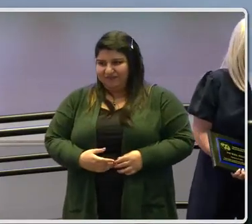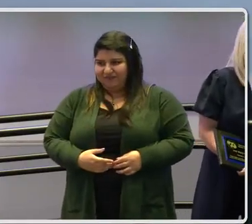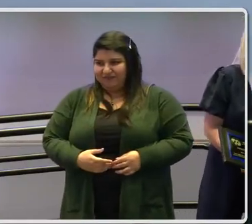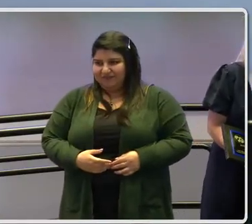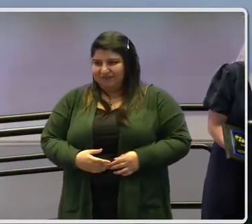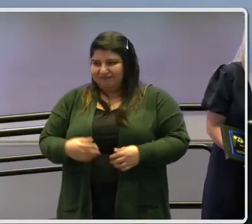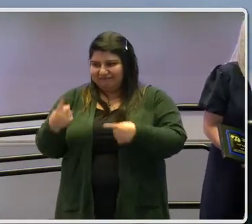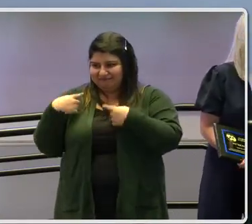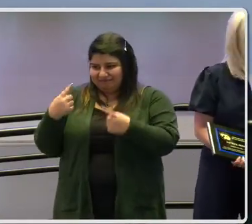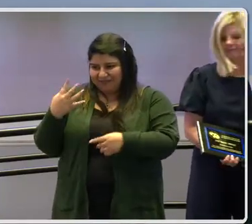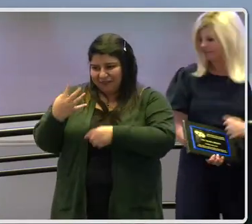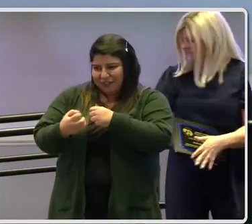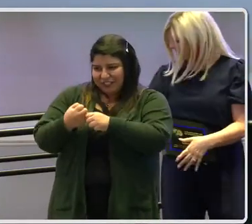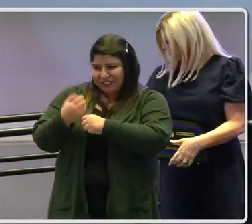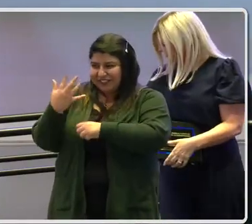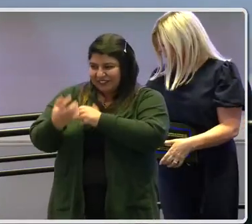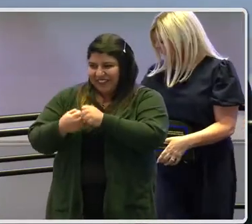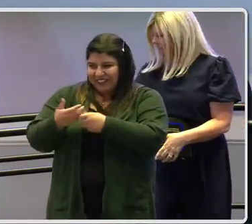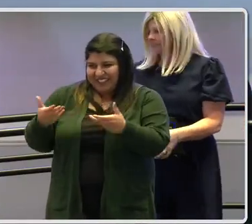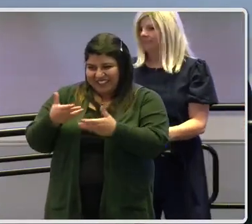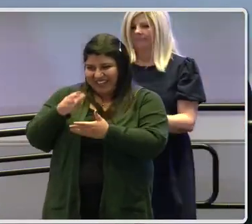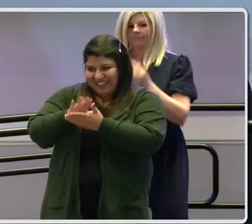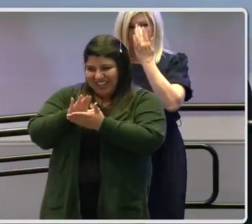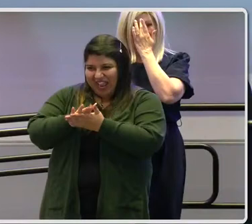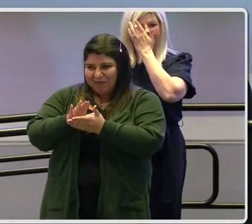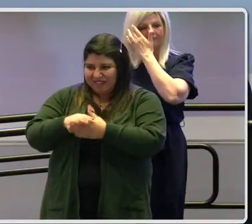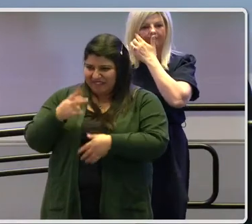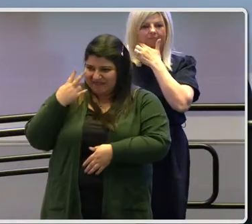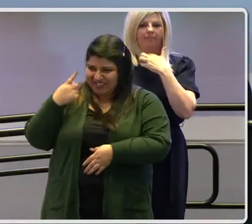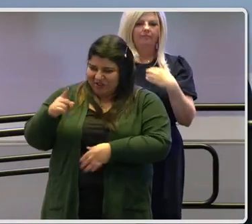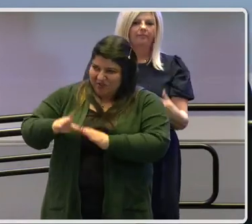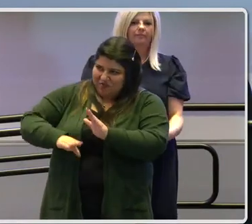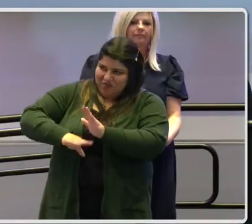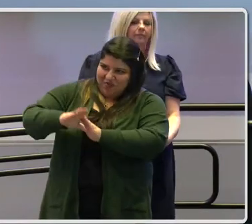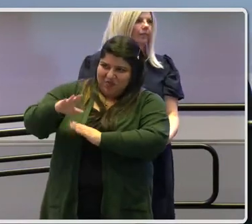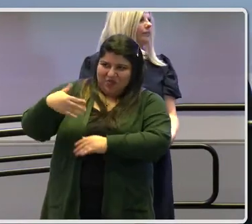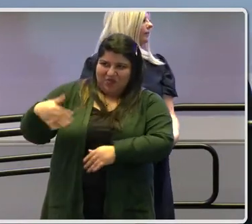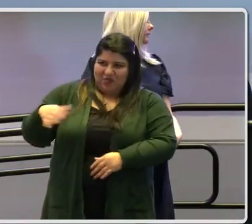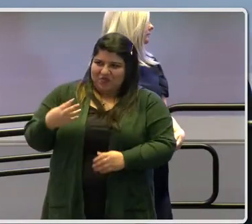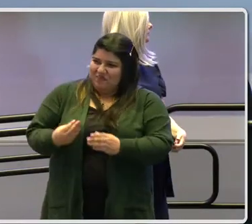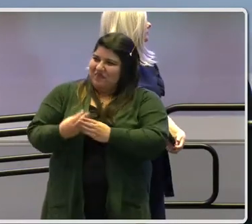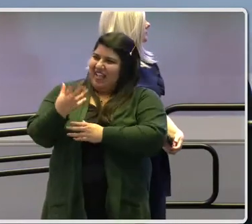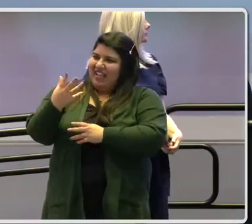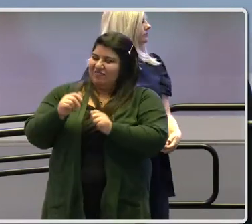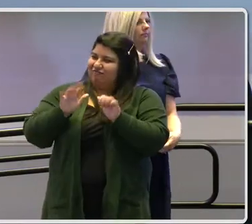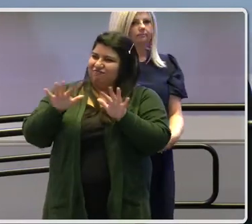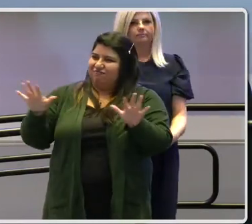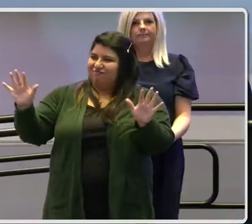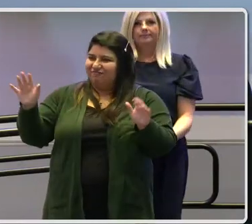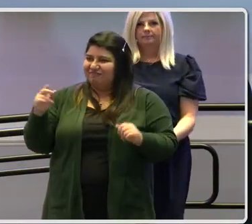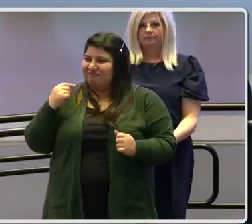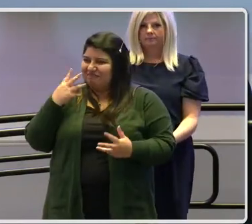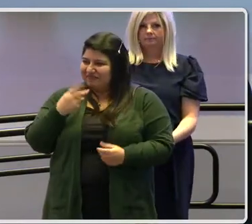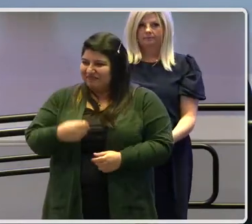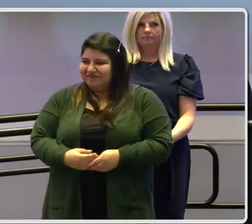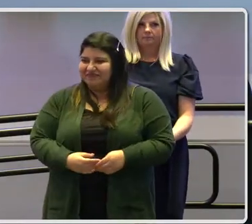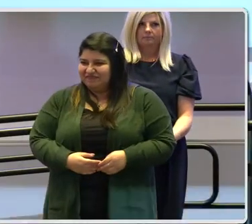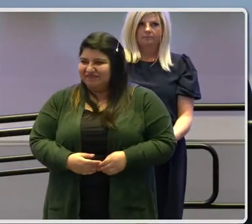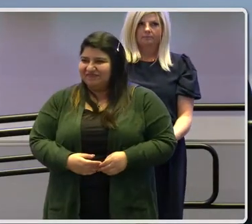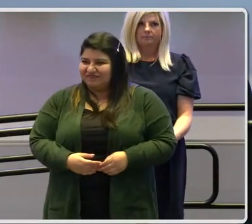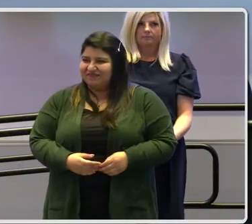I've known her for 4 or 5 years now here on campus, and I've just seen her grow and blossom, thrive and flourish.